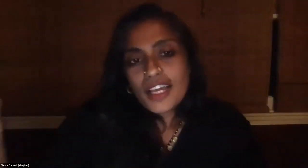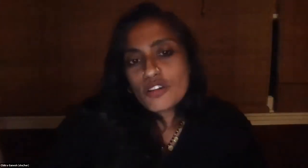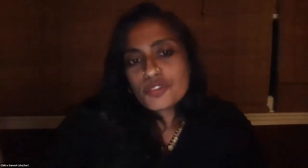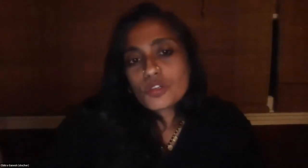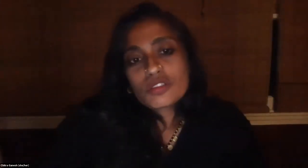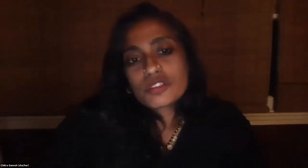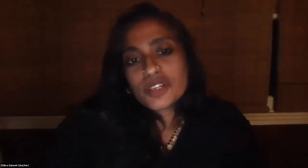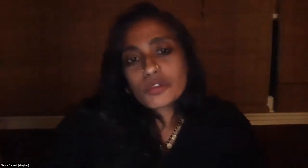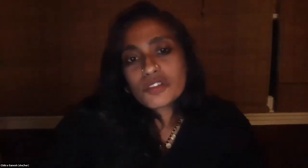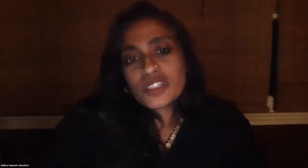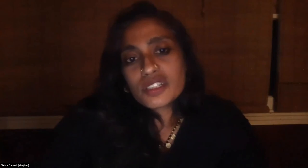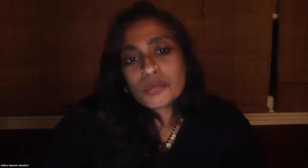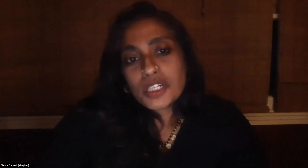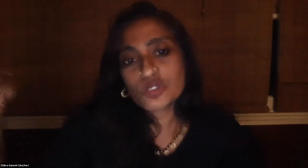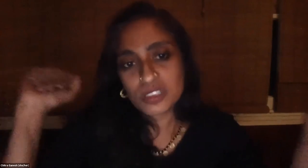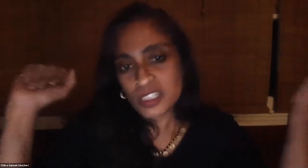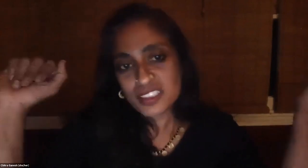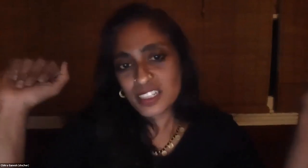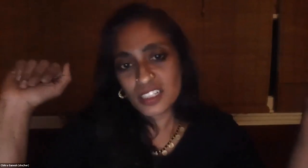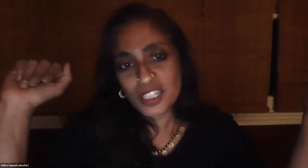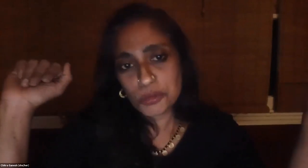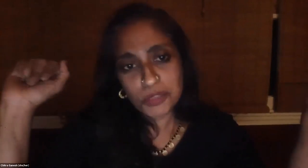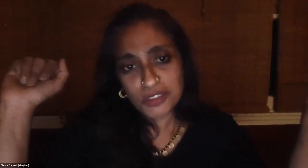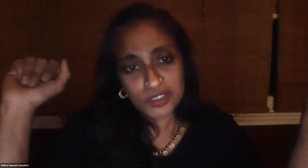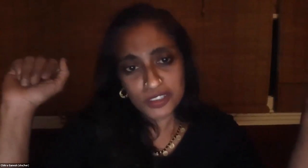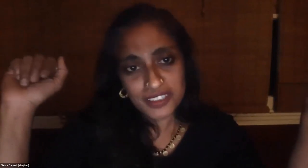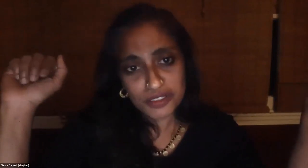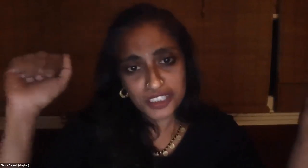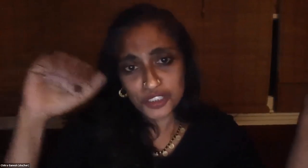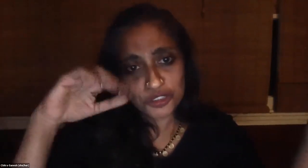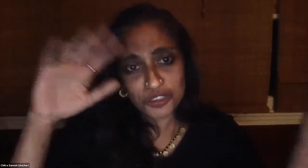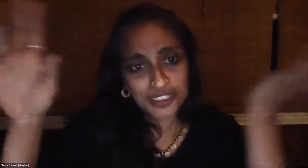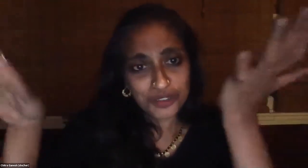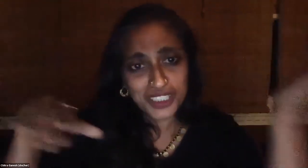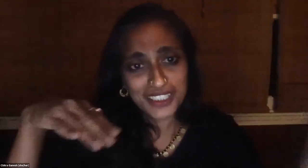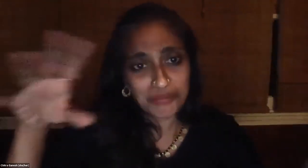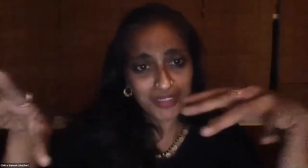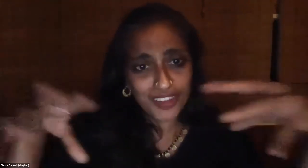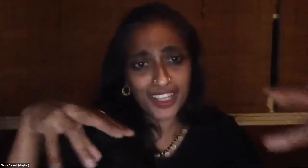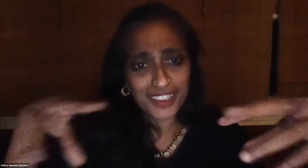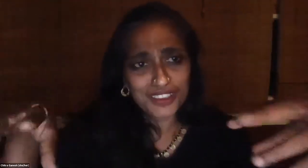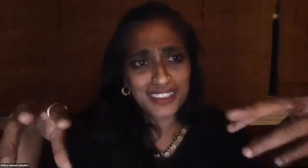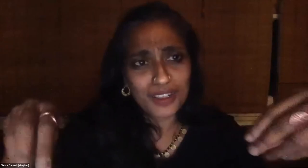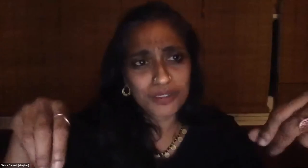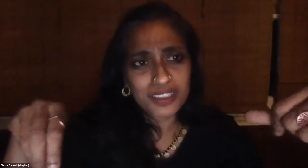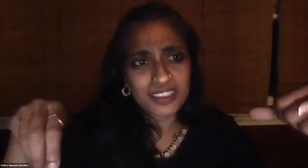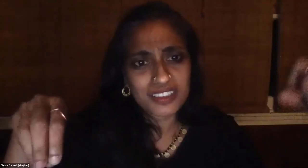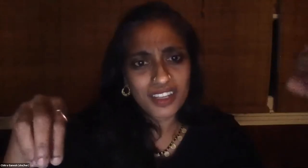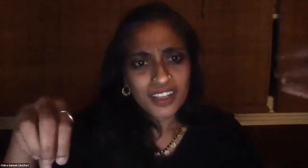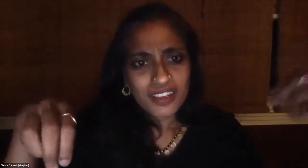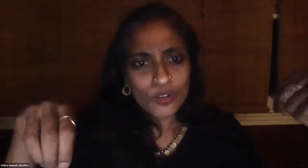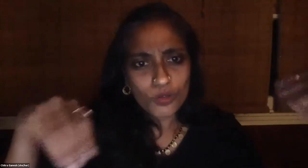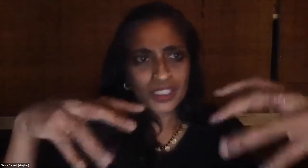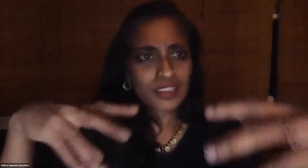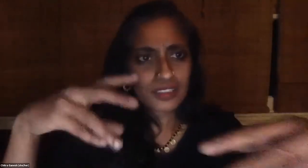I often wonder if I would have ended up actually, like, designing album covers or t-shirts or doing something else that was